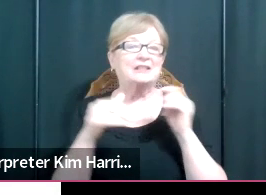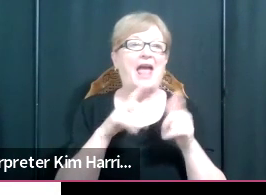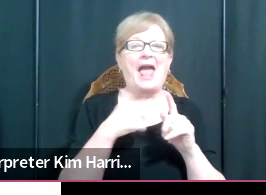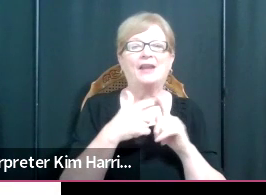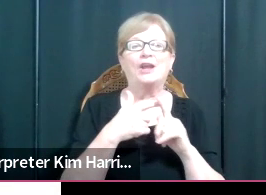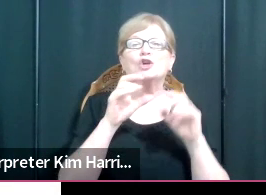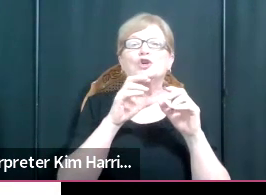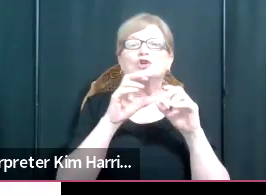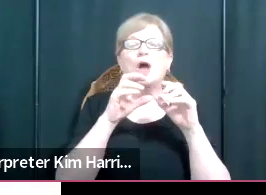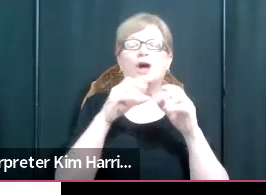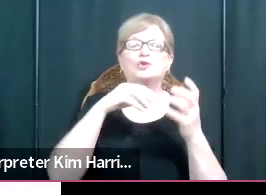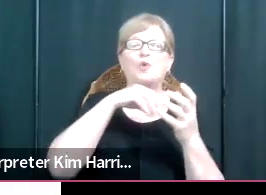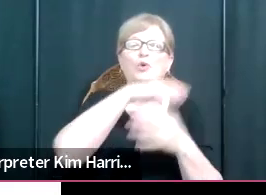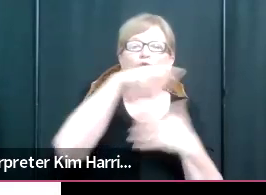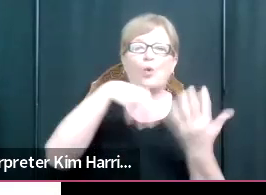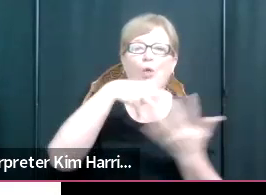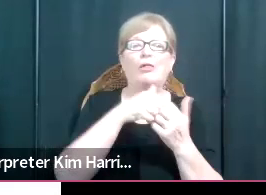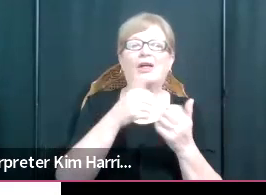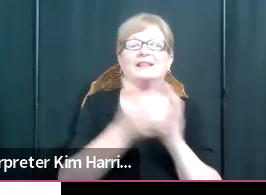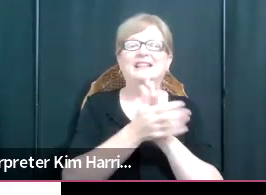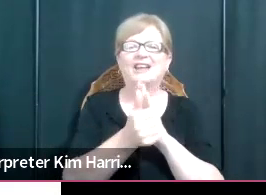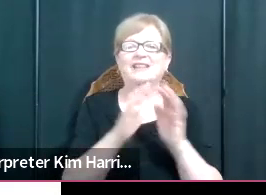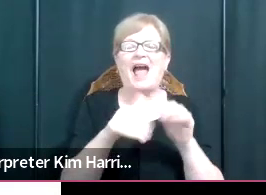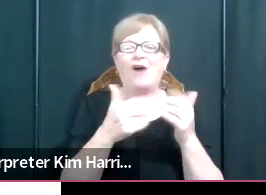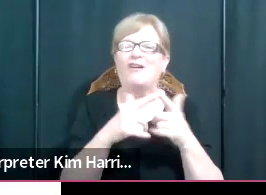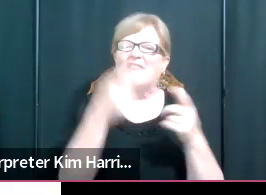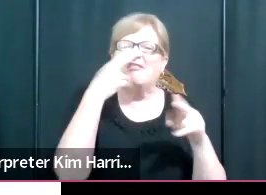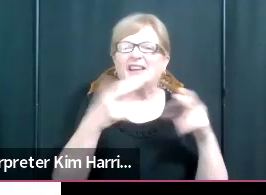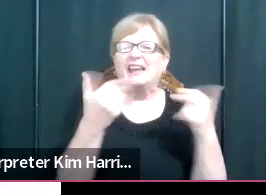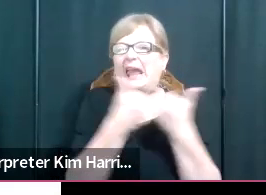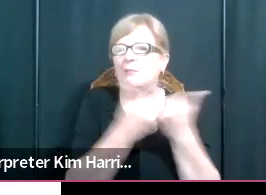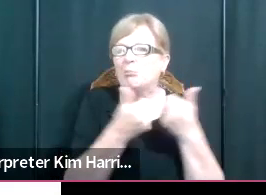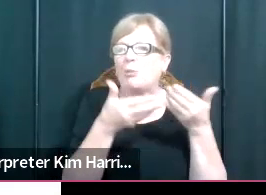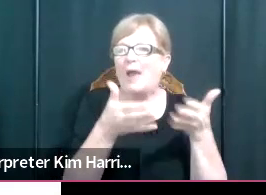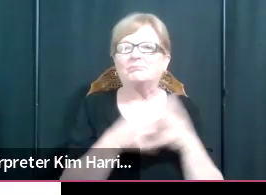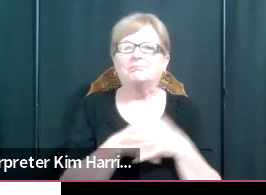a very fun game-like way.